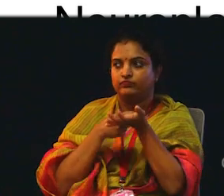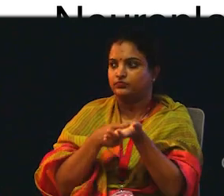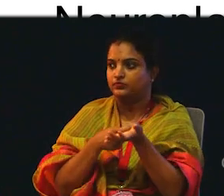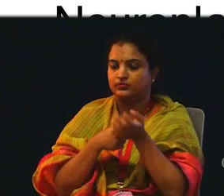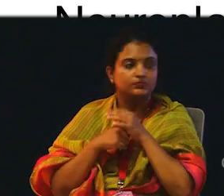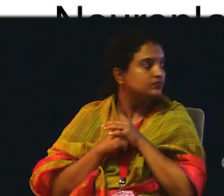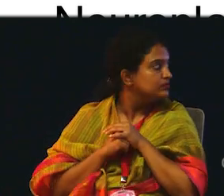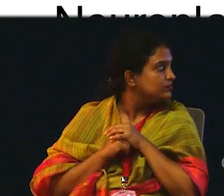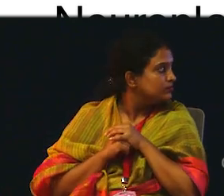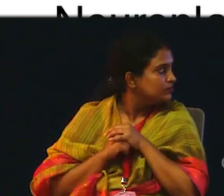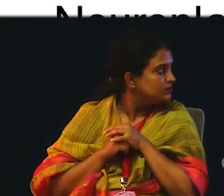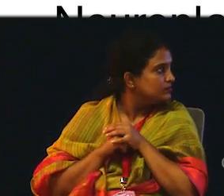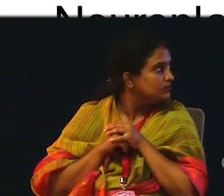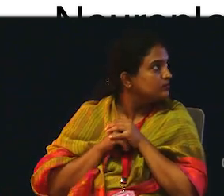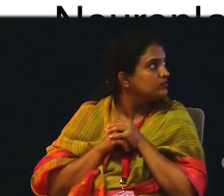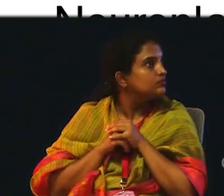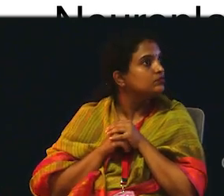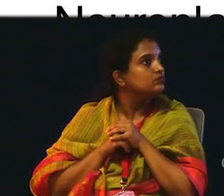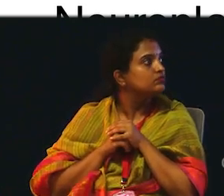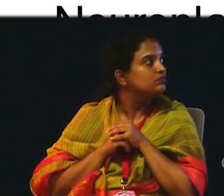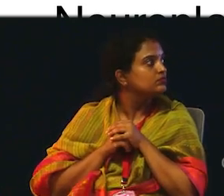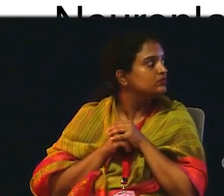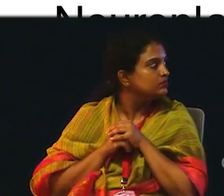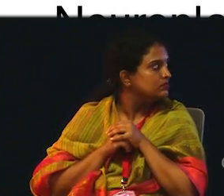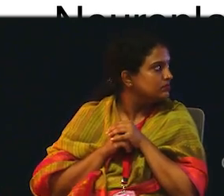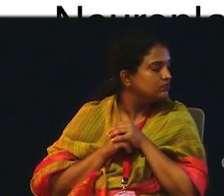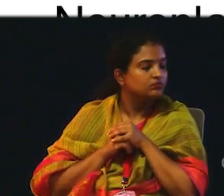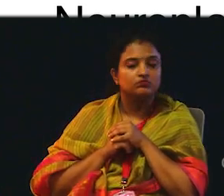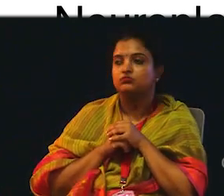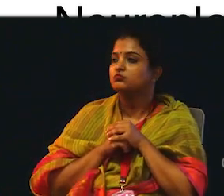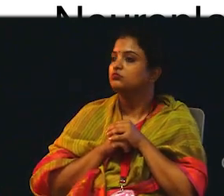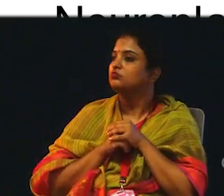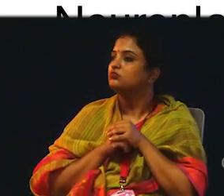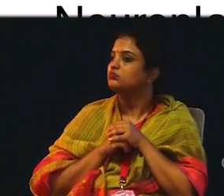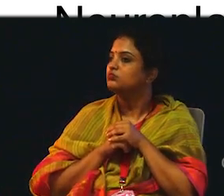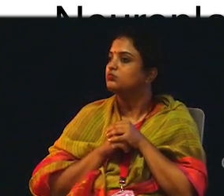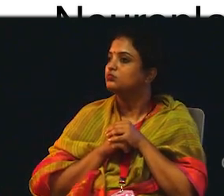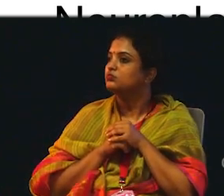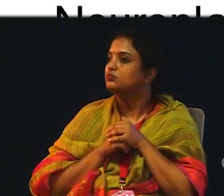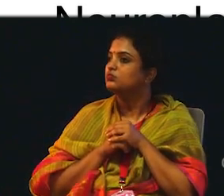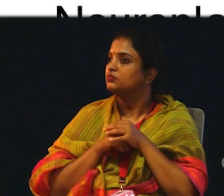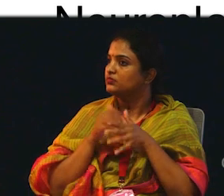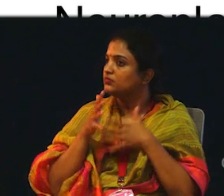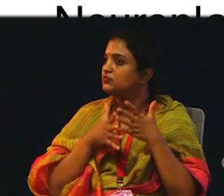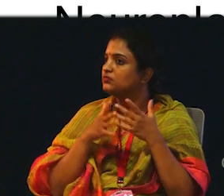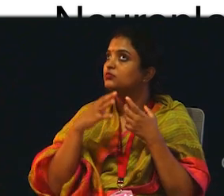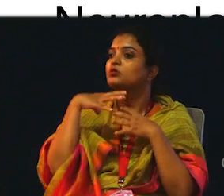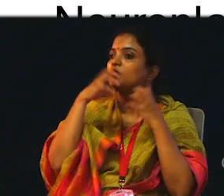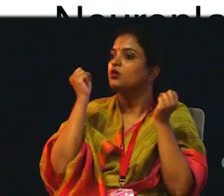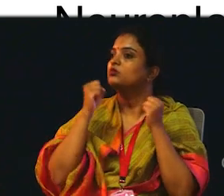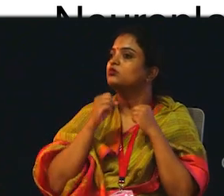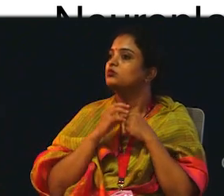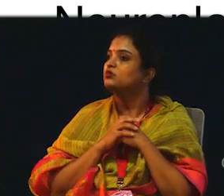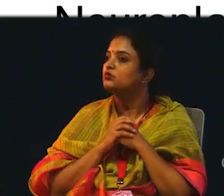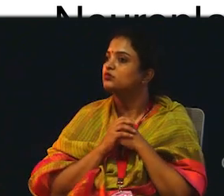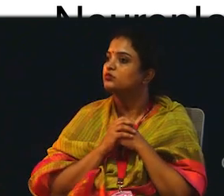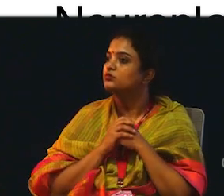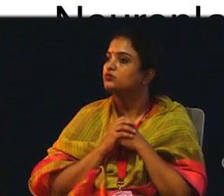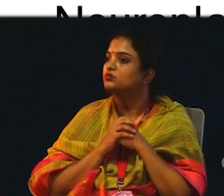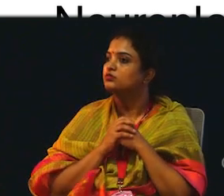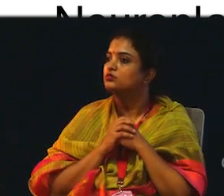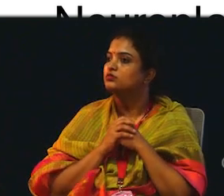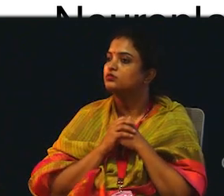I'm sure it has been a wonderfully inspiring 3 days for everyone attending this conference.